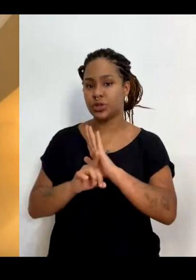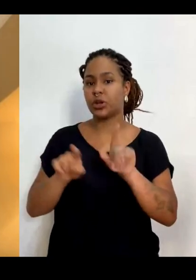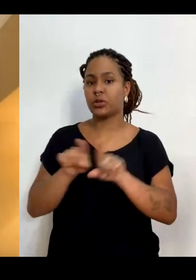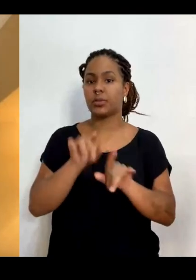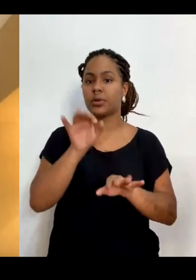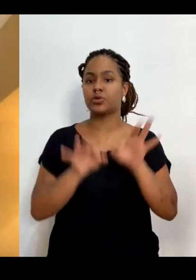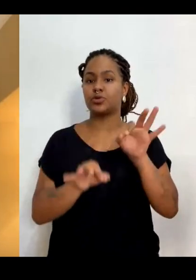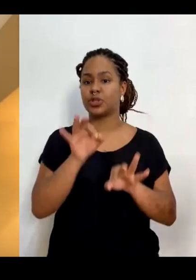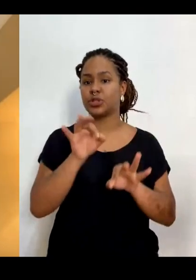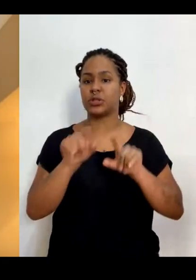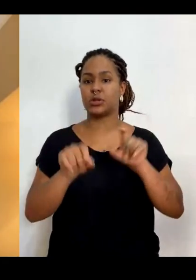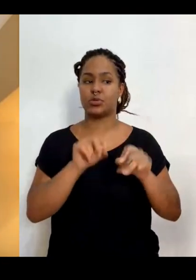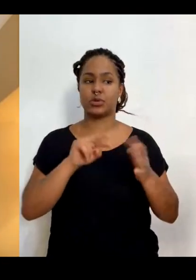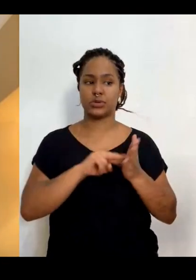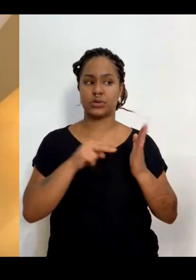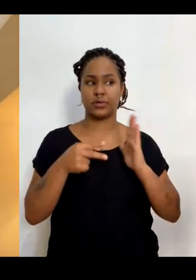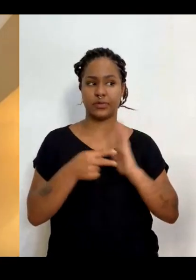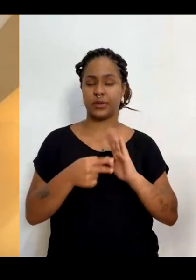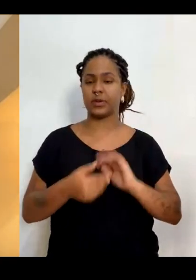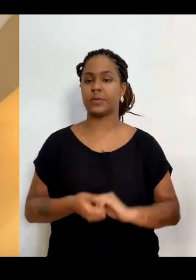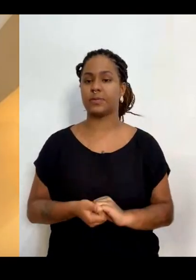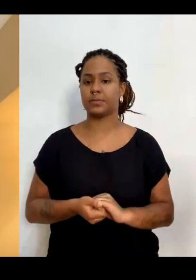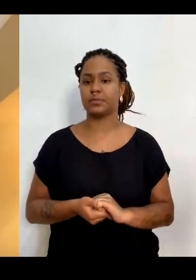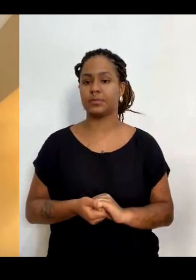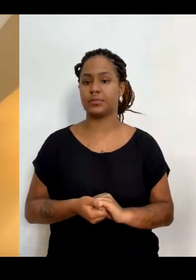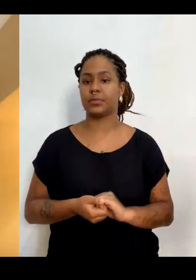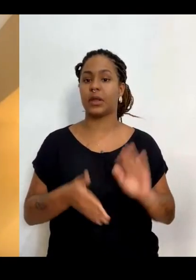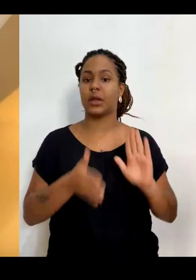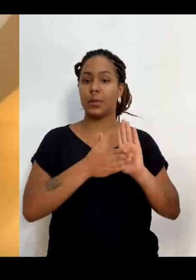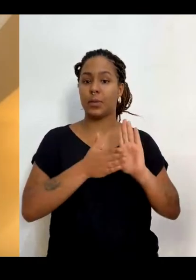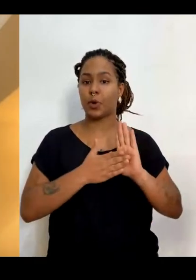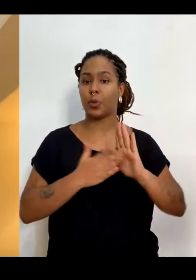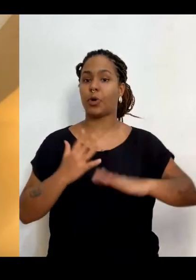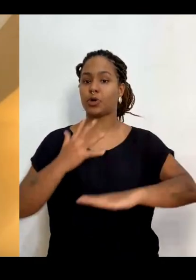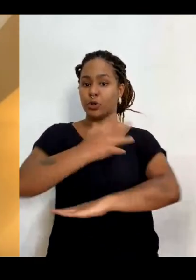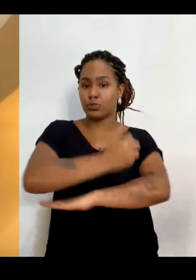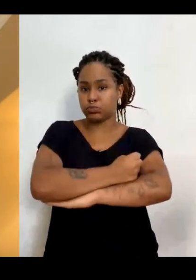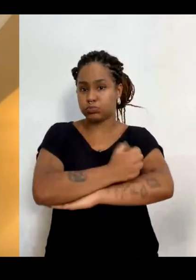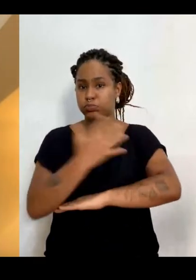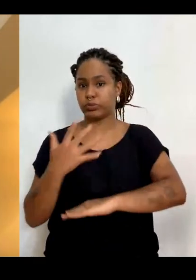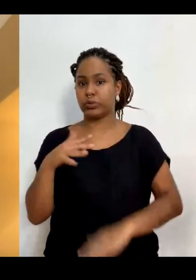as proposters this colonies are selling ones this is